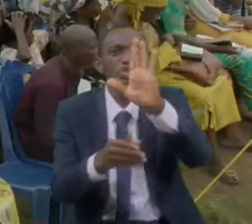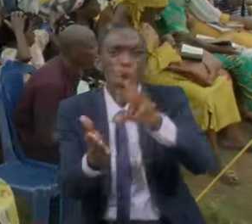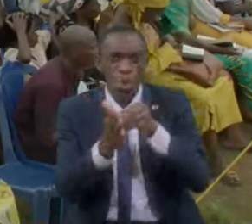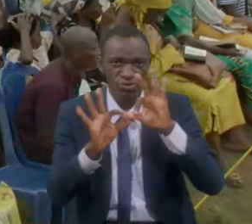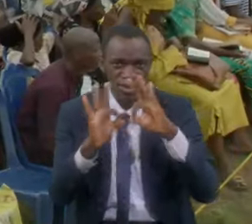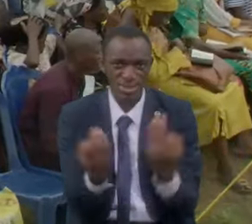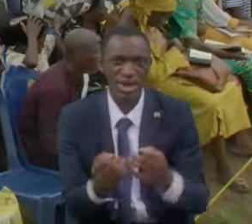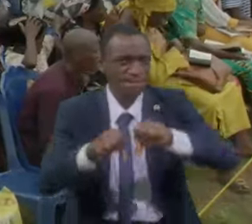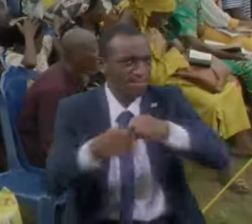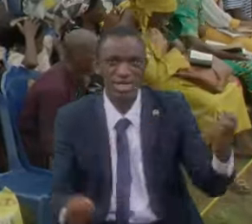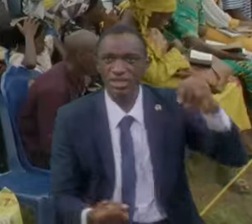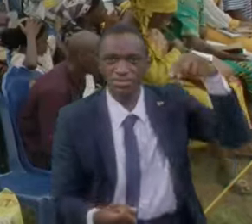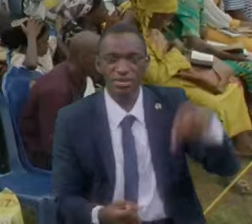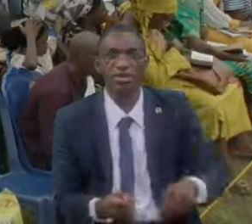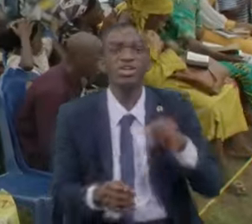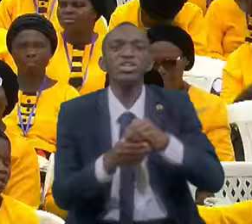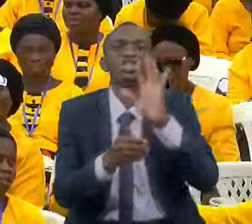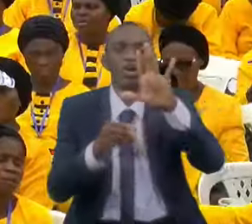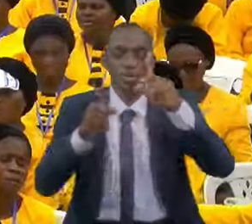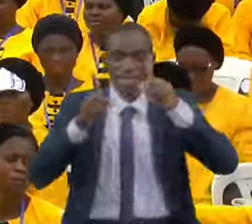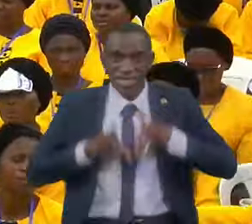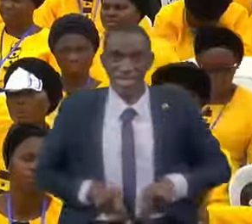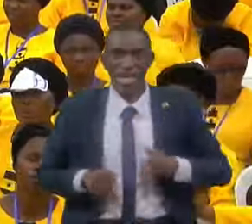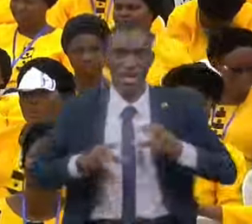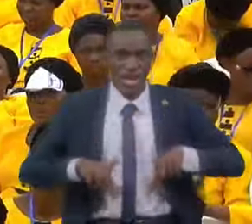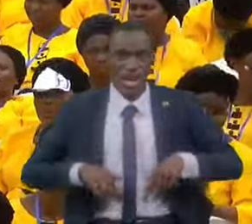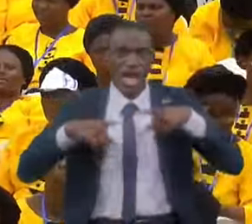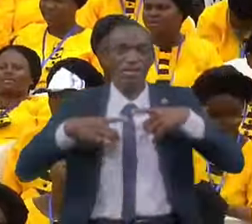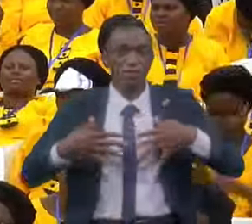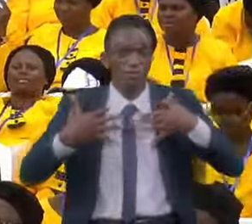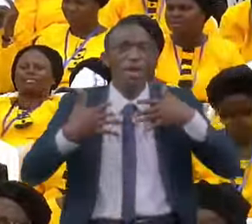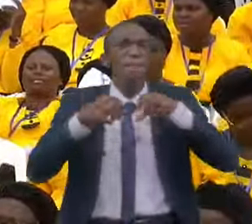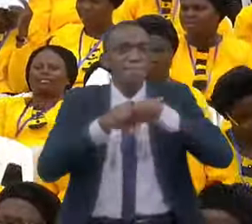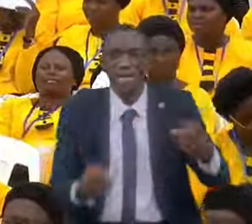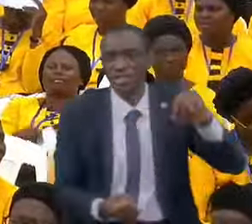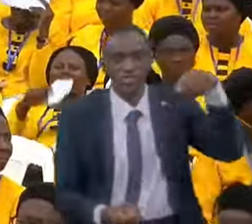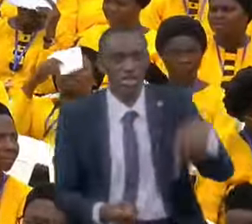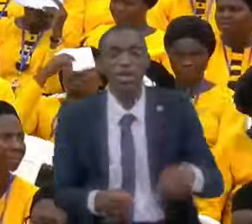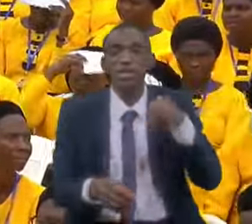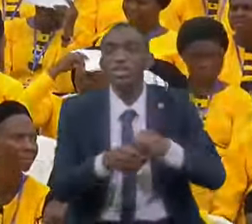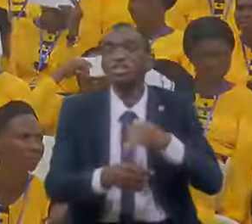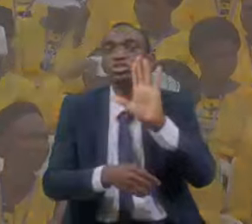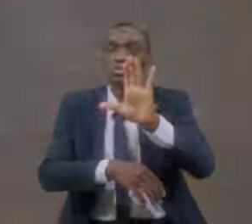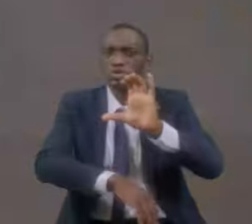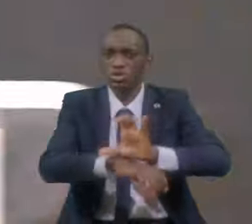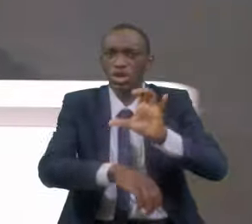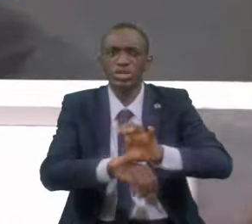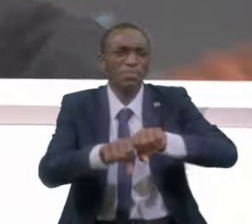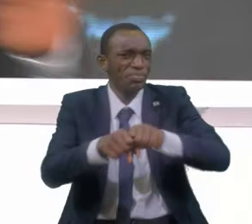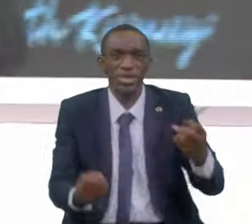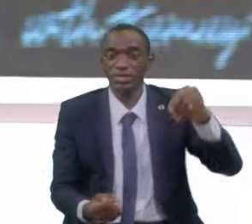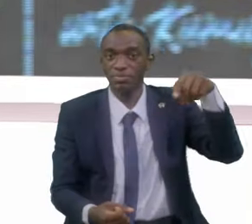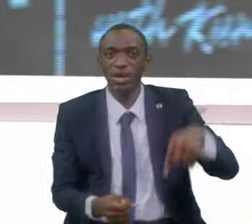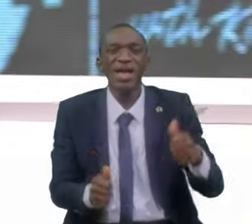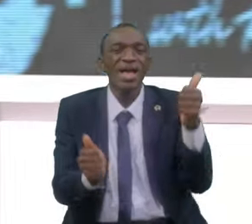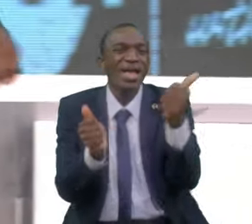your personal life, break them down. In the local church, break them down. Anything